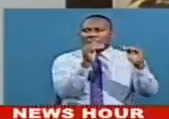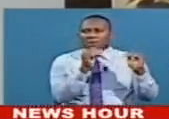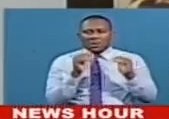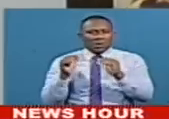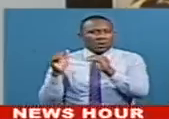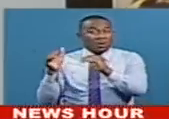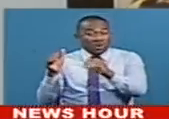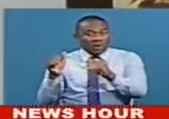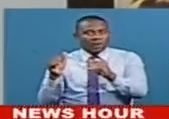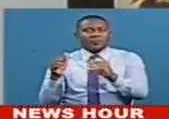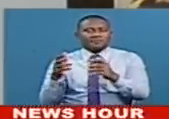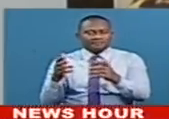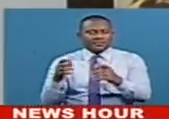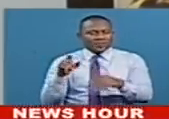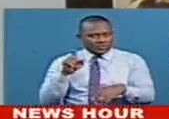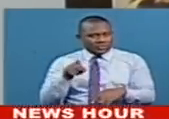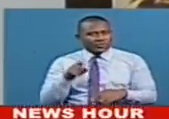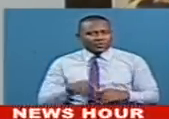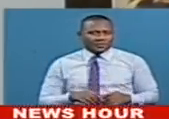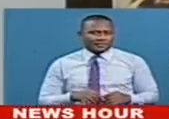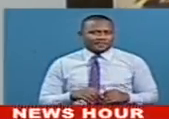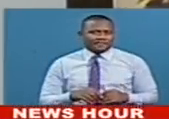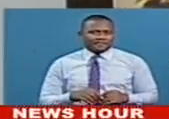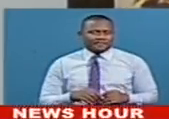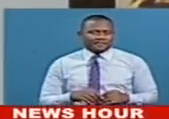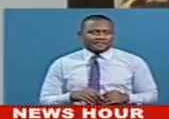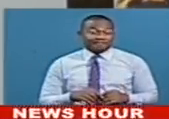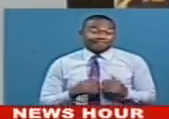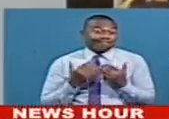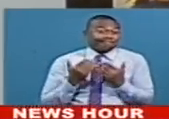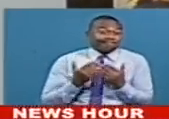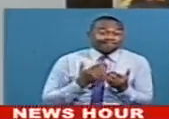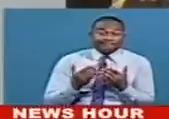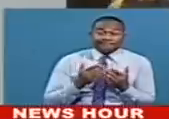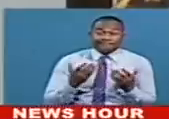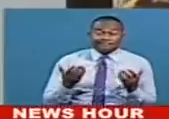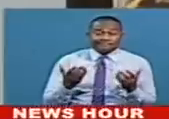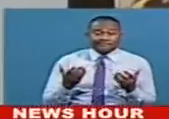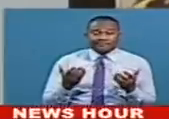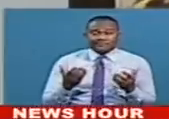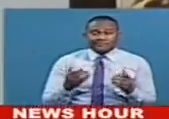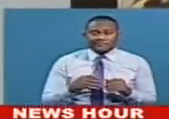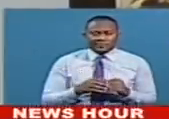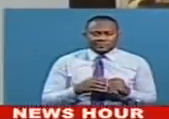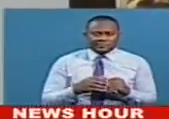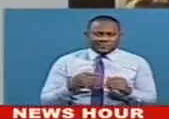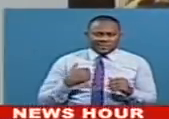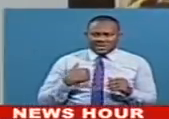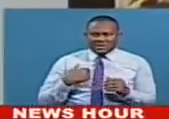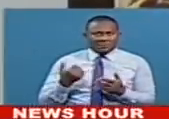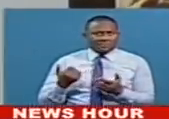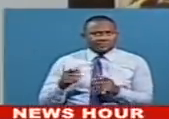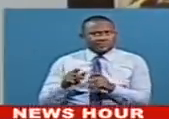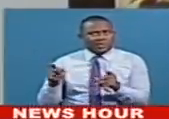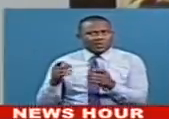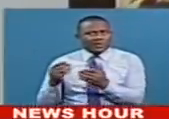development, is maintained in my time, so that even within these constrained public